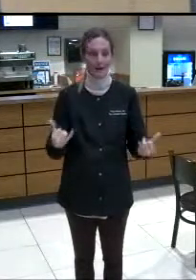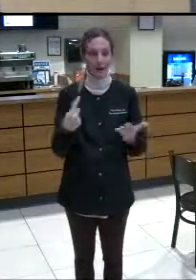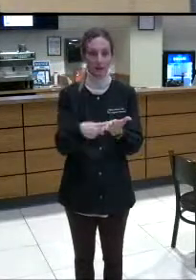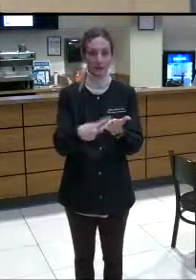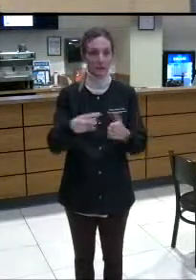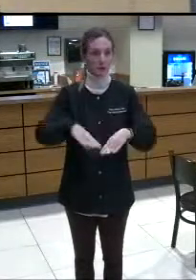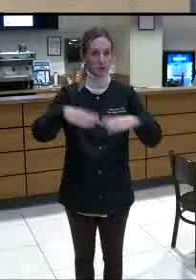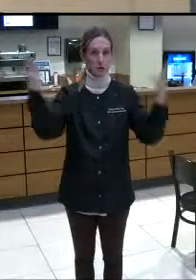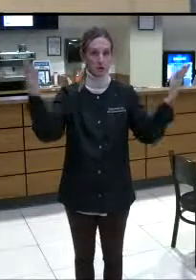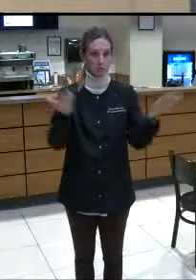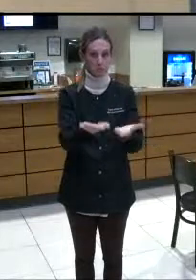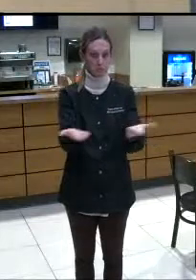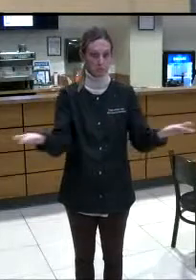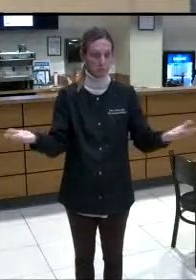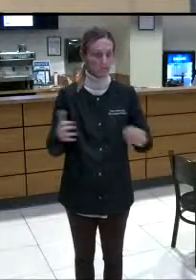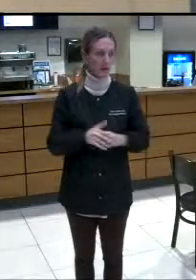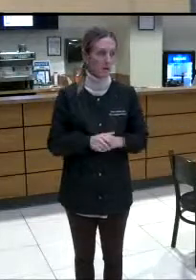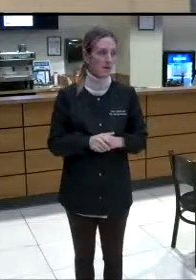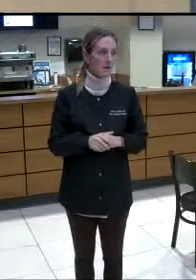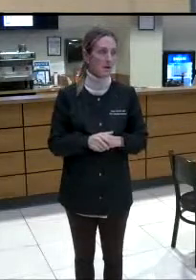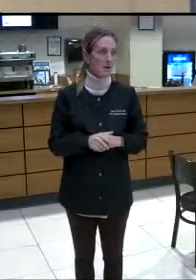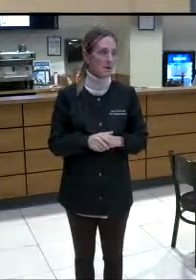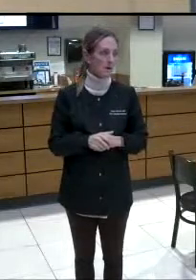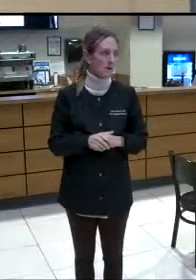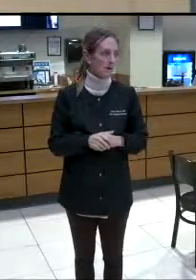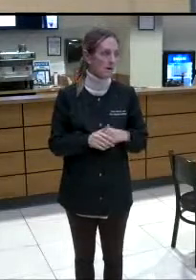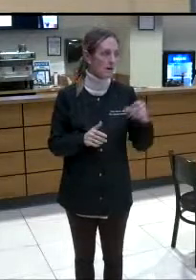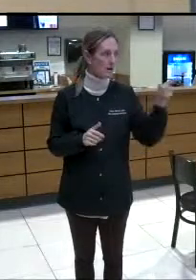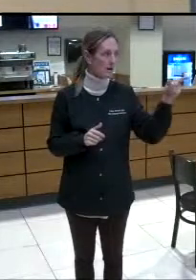discussion regarding the motion.